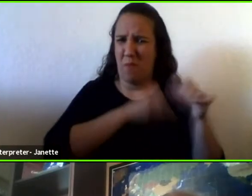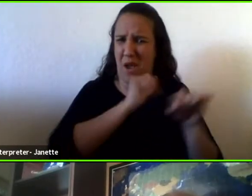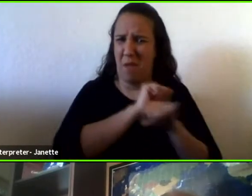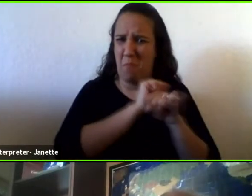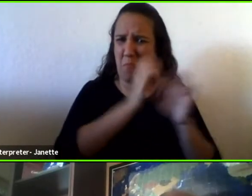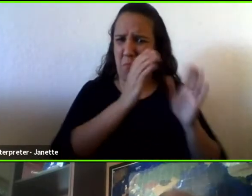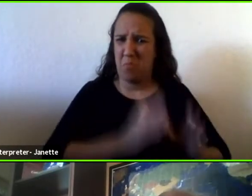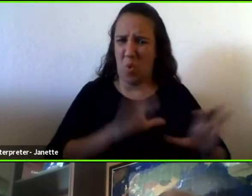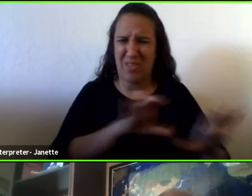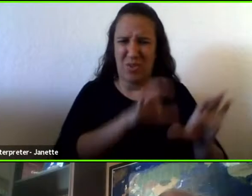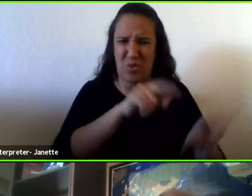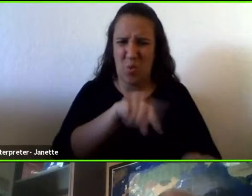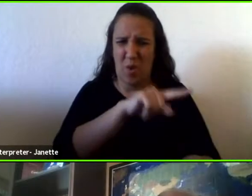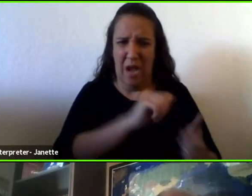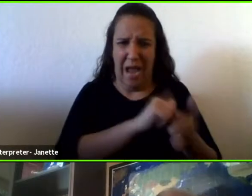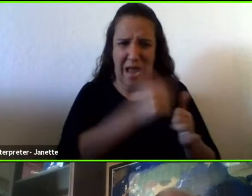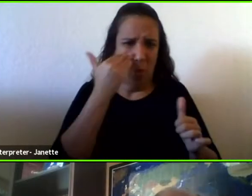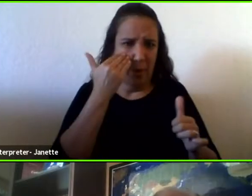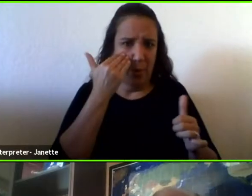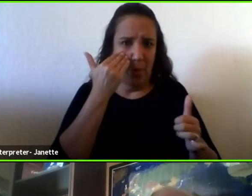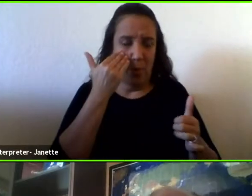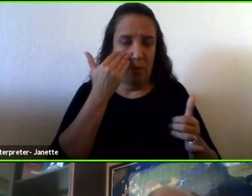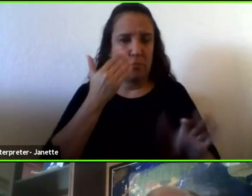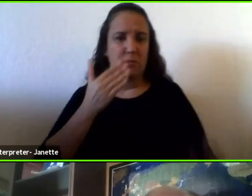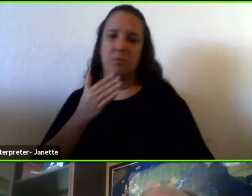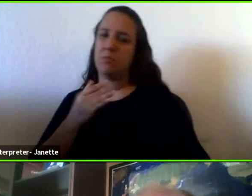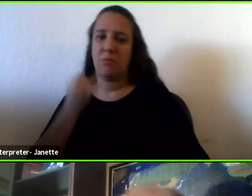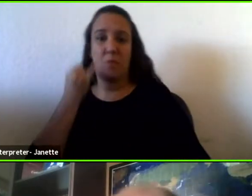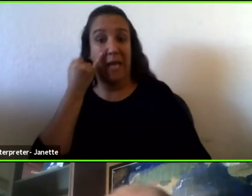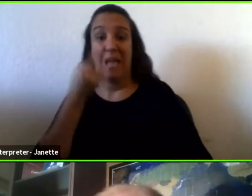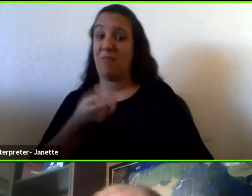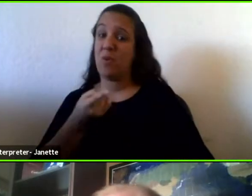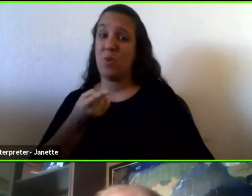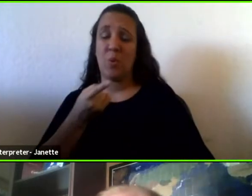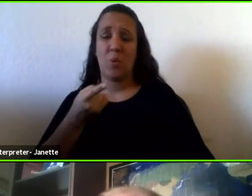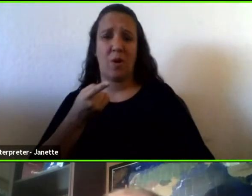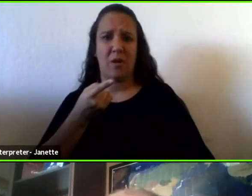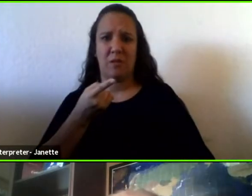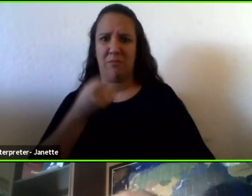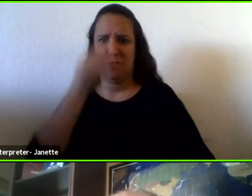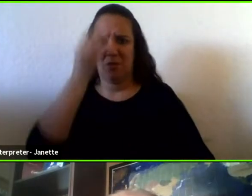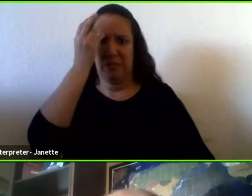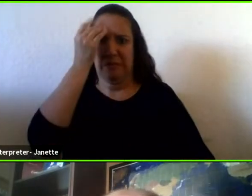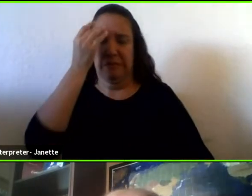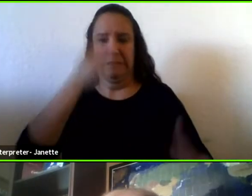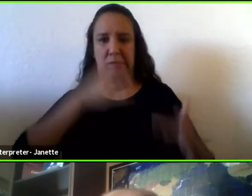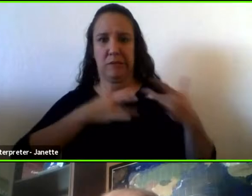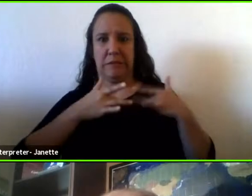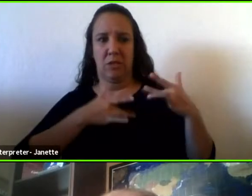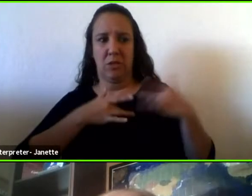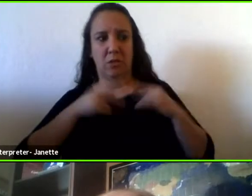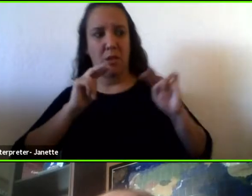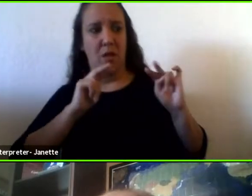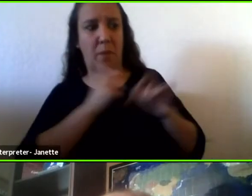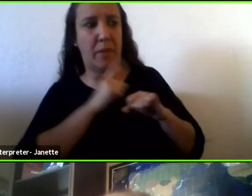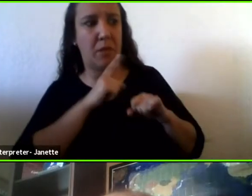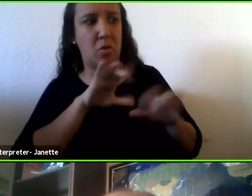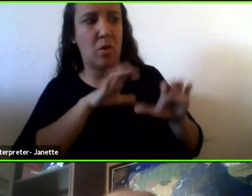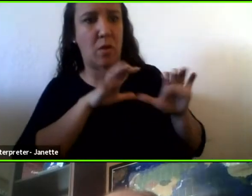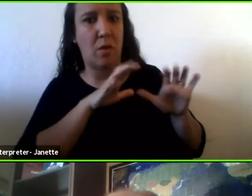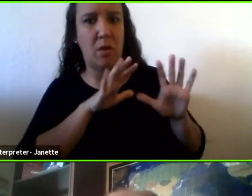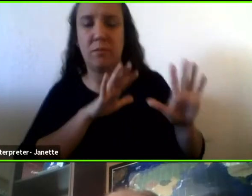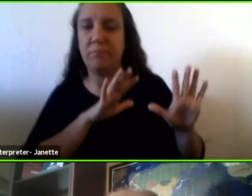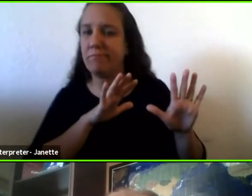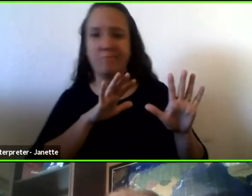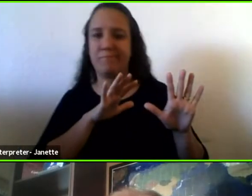are that type of business owner, you may not have the right employees if you actually are looking over their shoulders. But I do believe that right now, to your